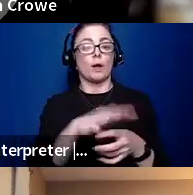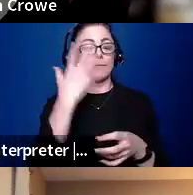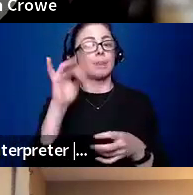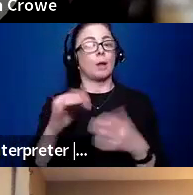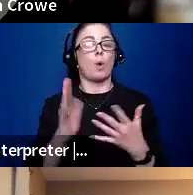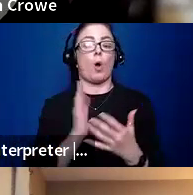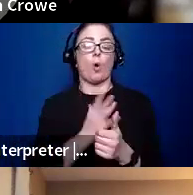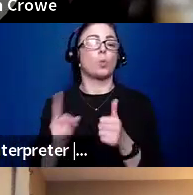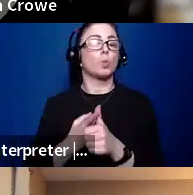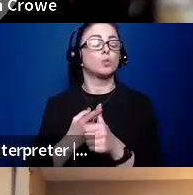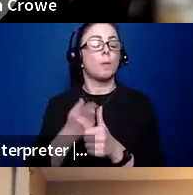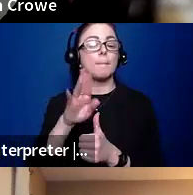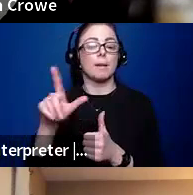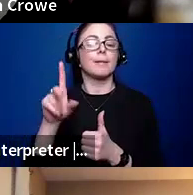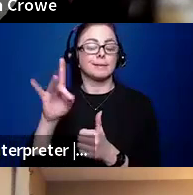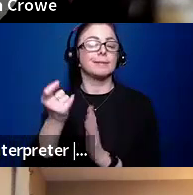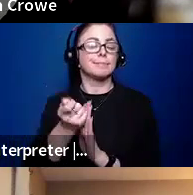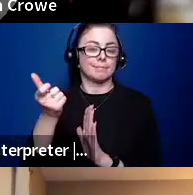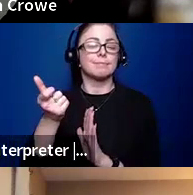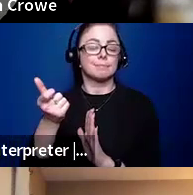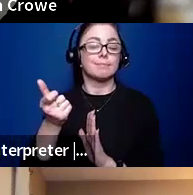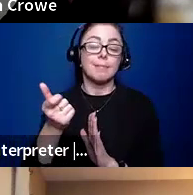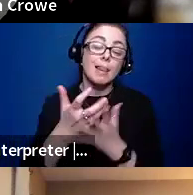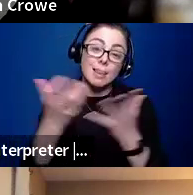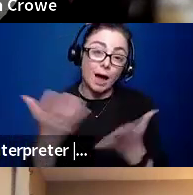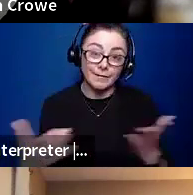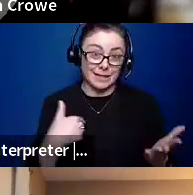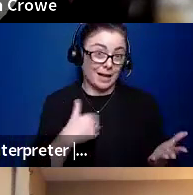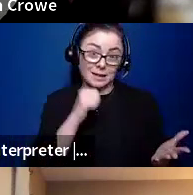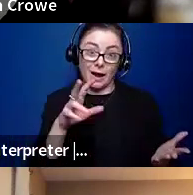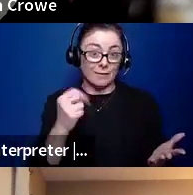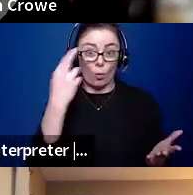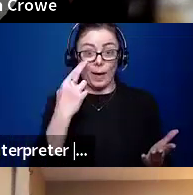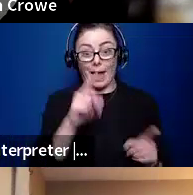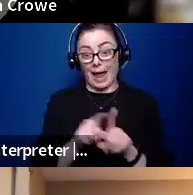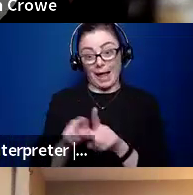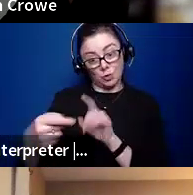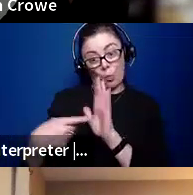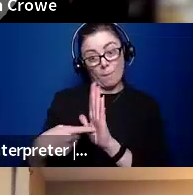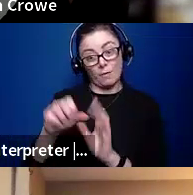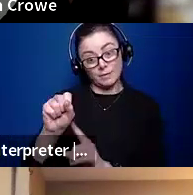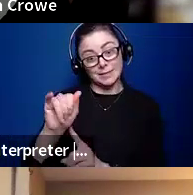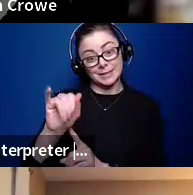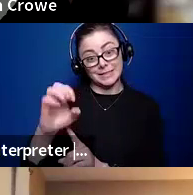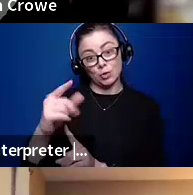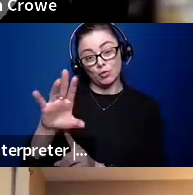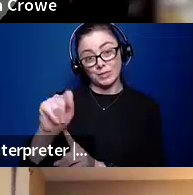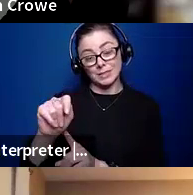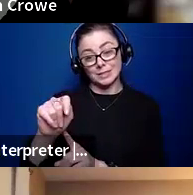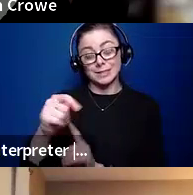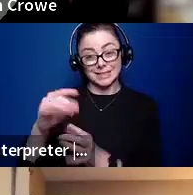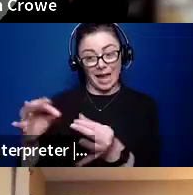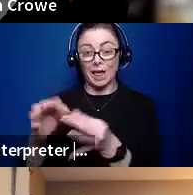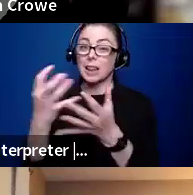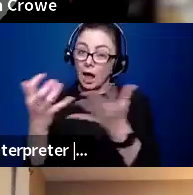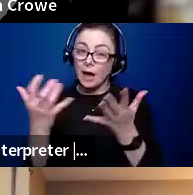did cut out. There's a lot of things that even I didn't realize, as Representative Segrist said, there's a lot of things the AEAs do and how they work that I think